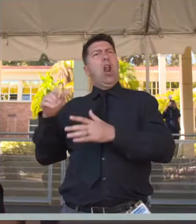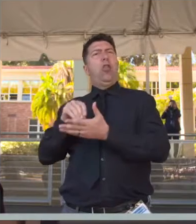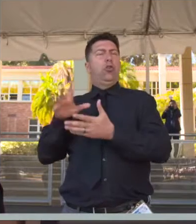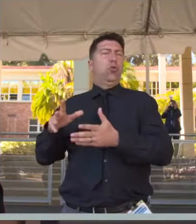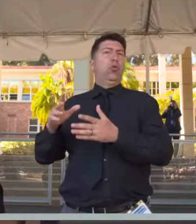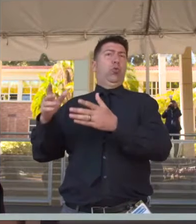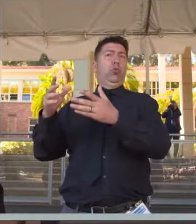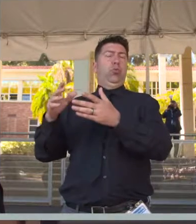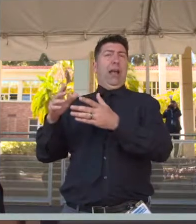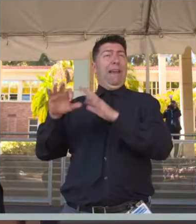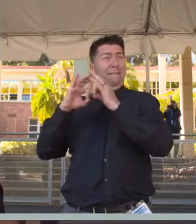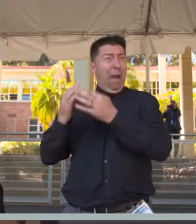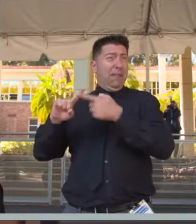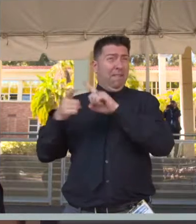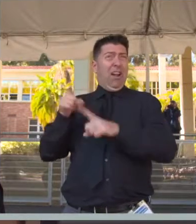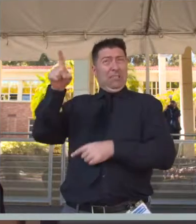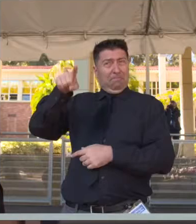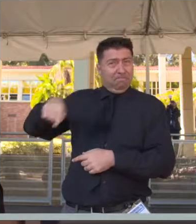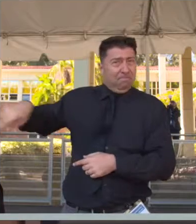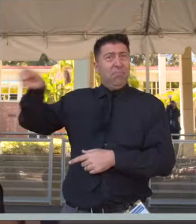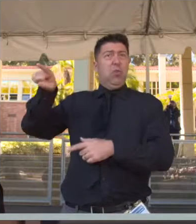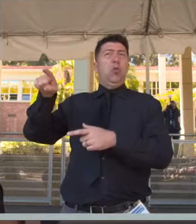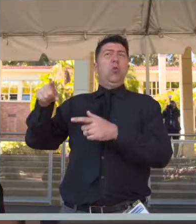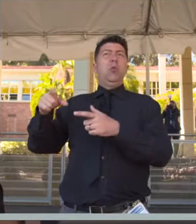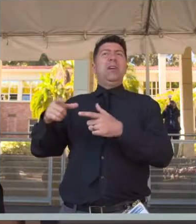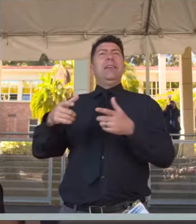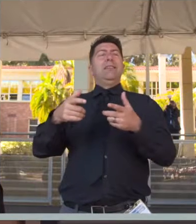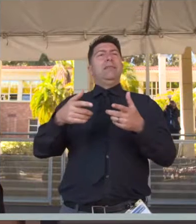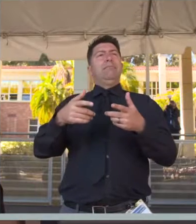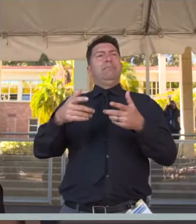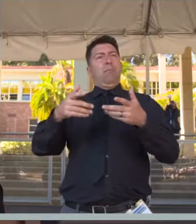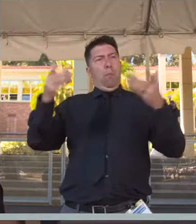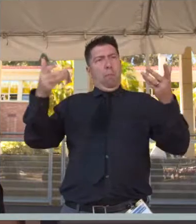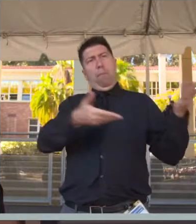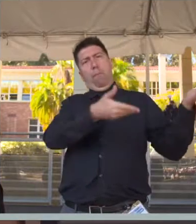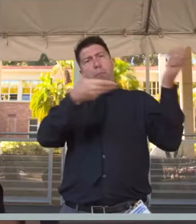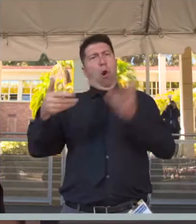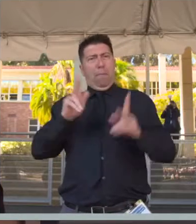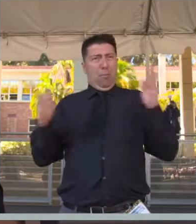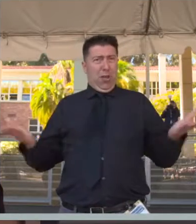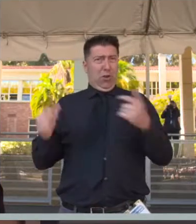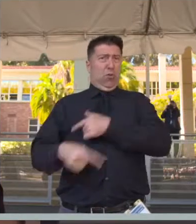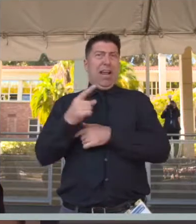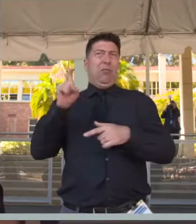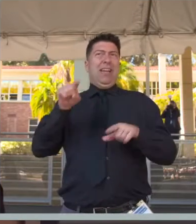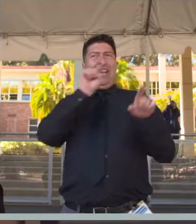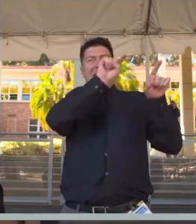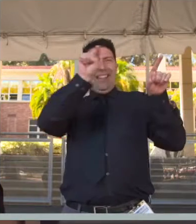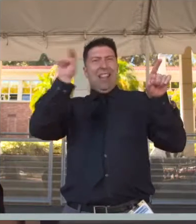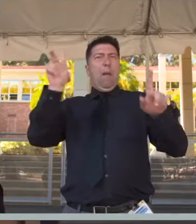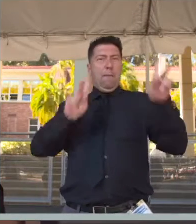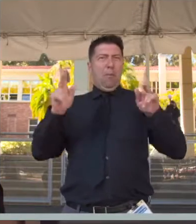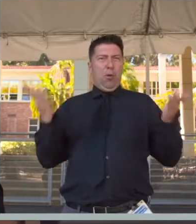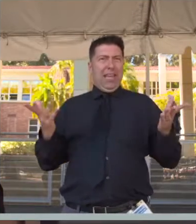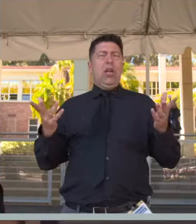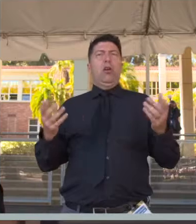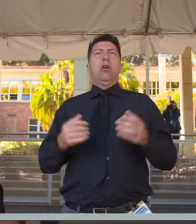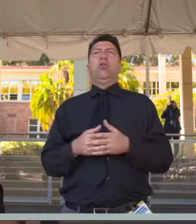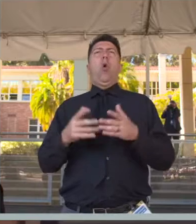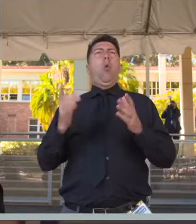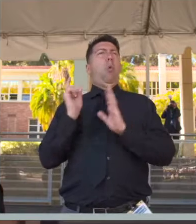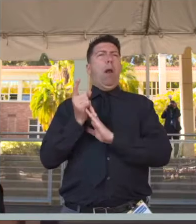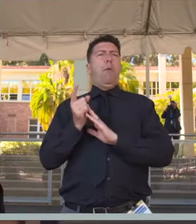students, family, and friends who brought each of us here today, because we needed them on our journey. Let's just pause for a moment